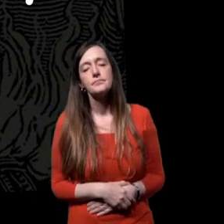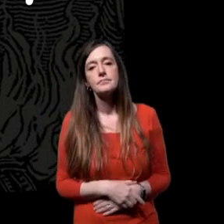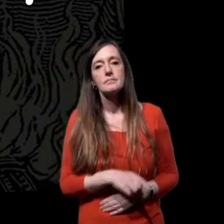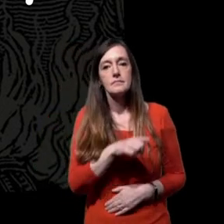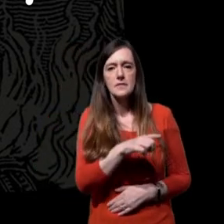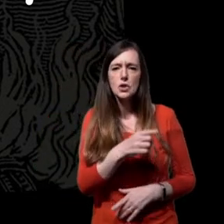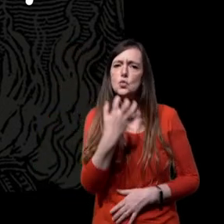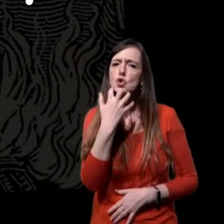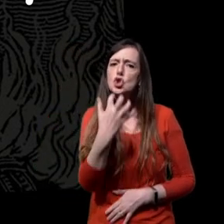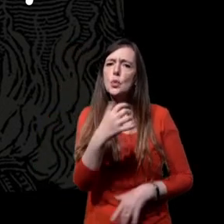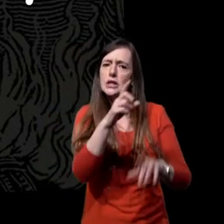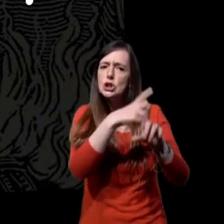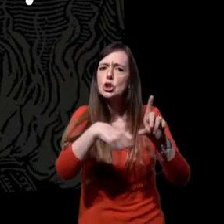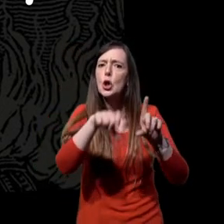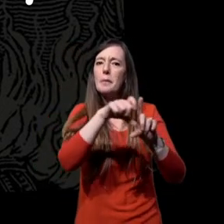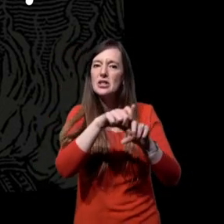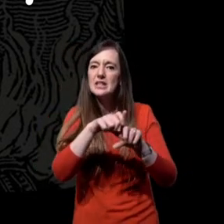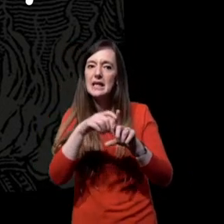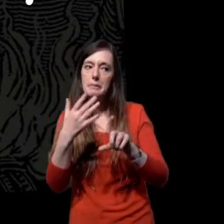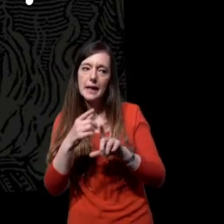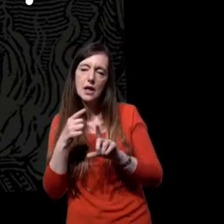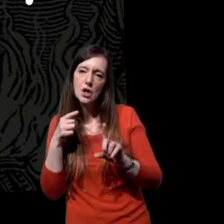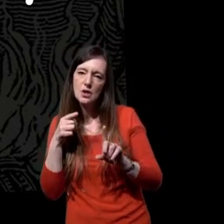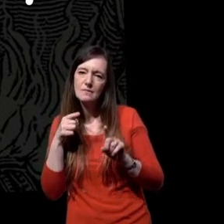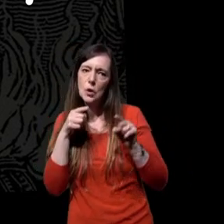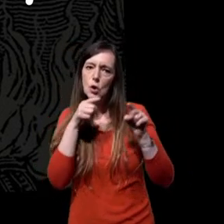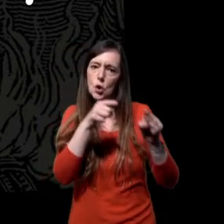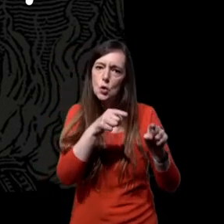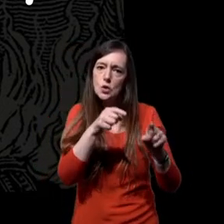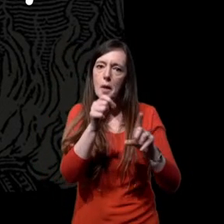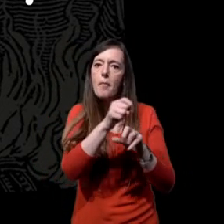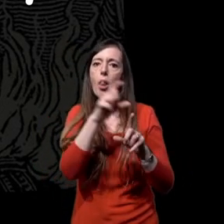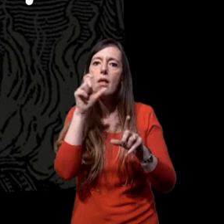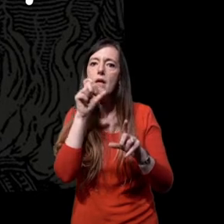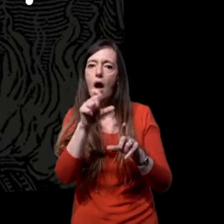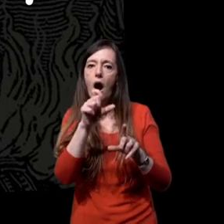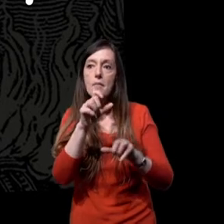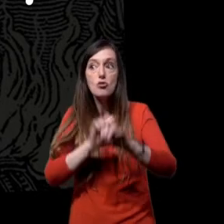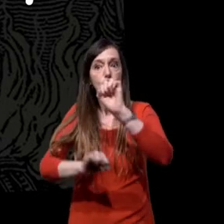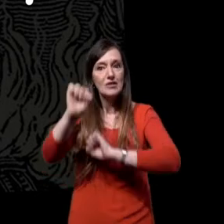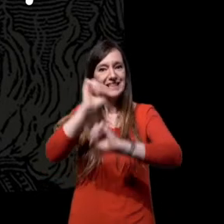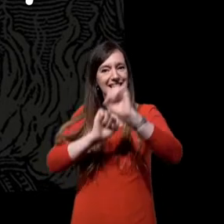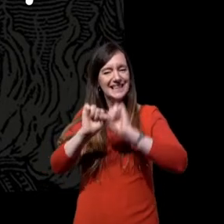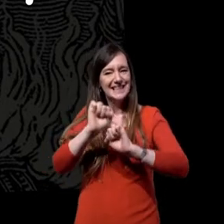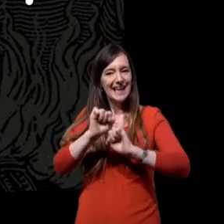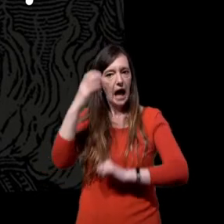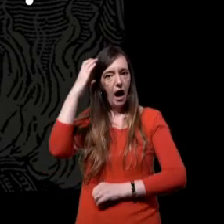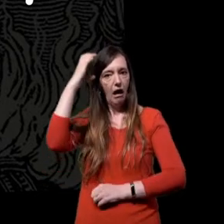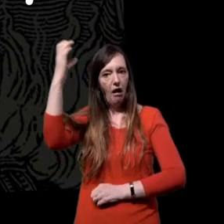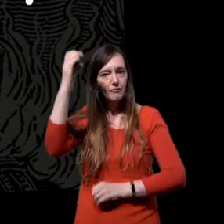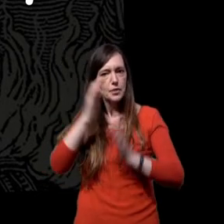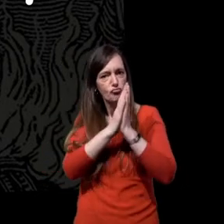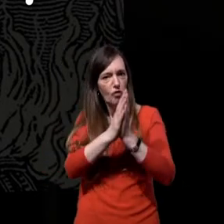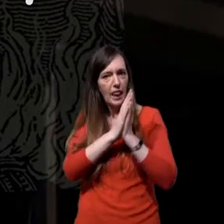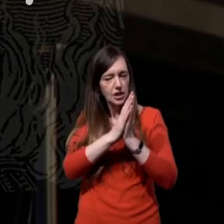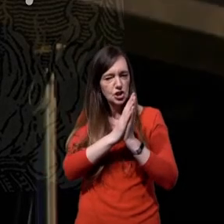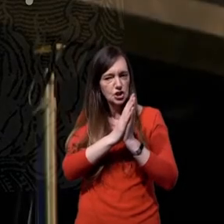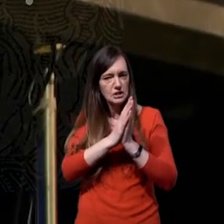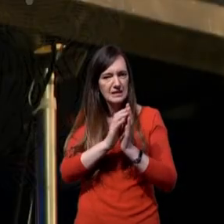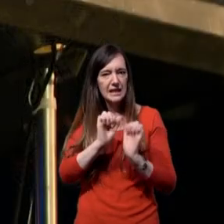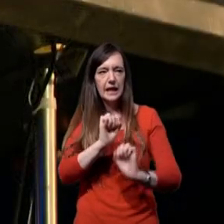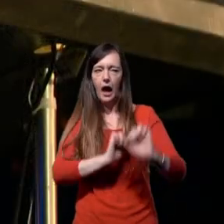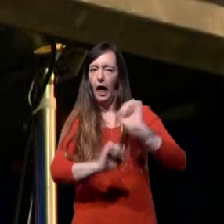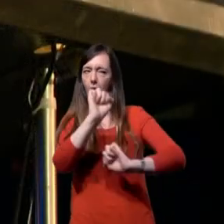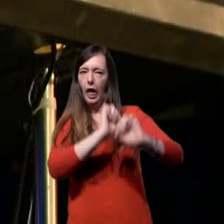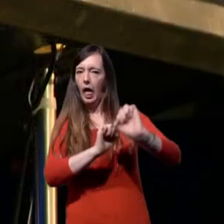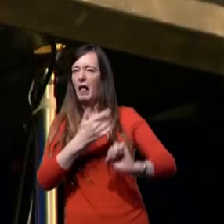the Jewish community, they accused Polycarp of resisting state religion. He resisted the